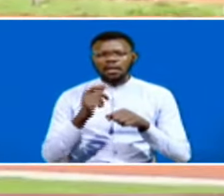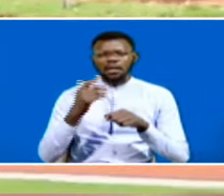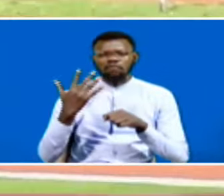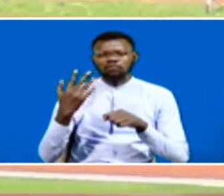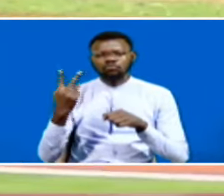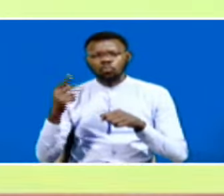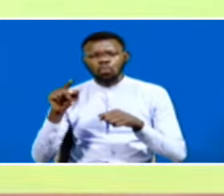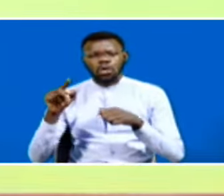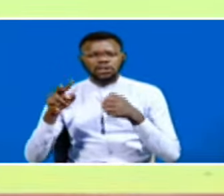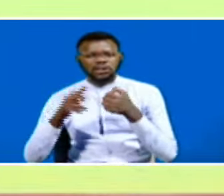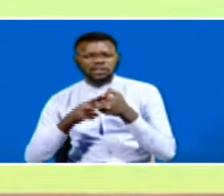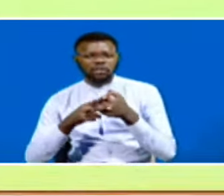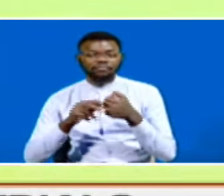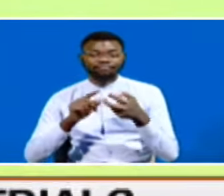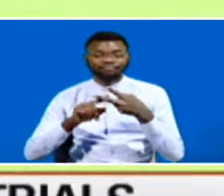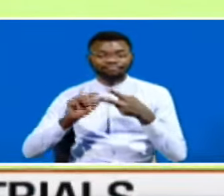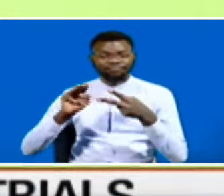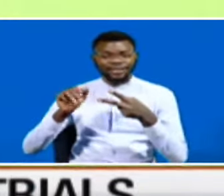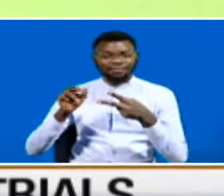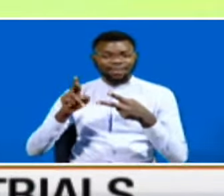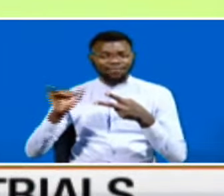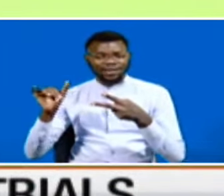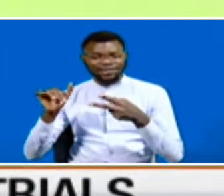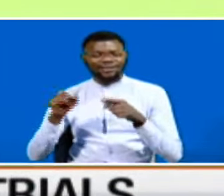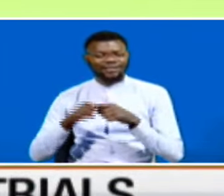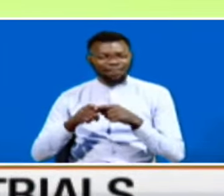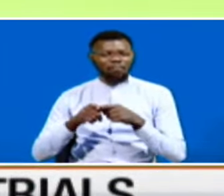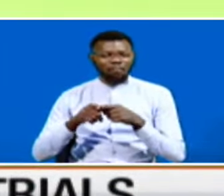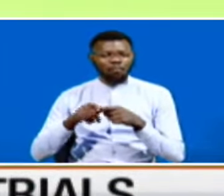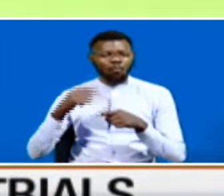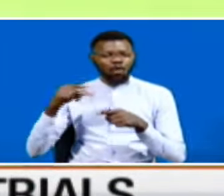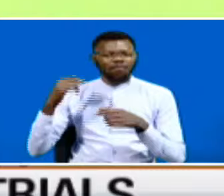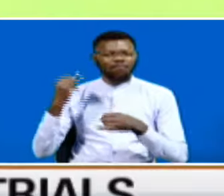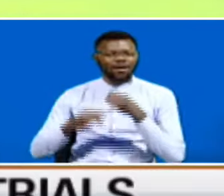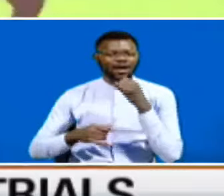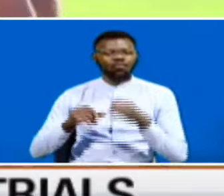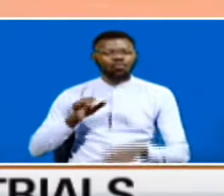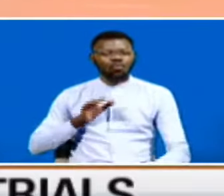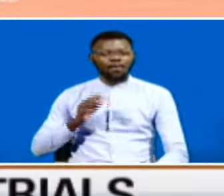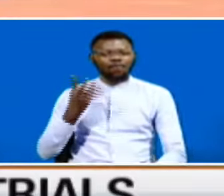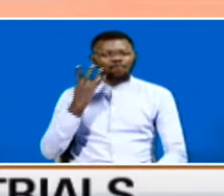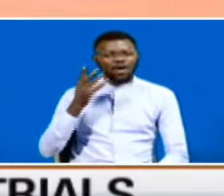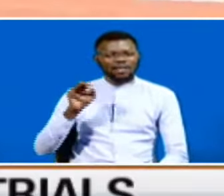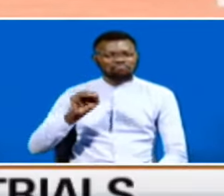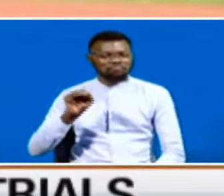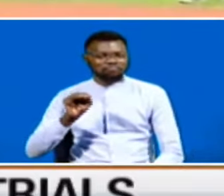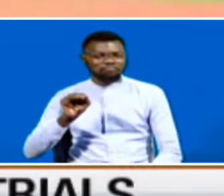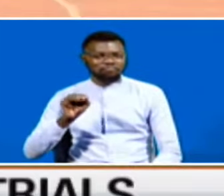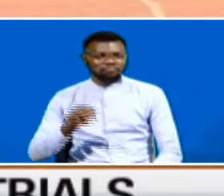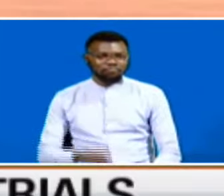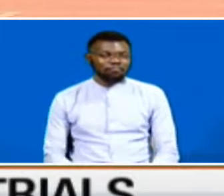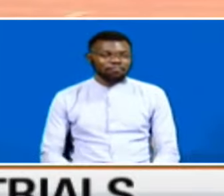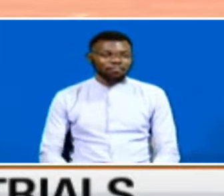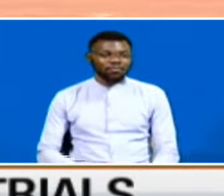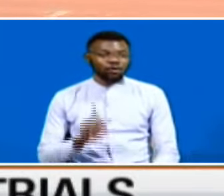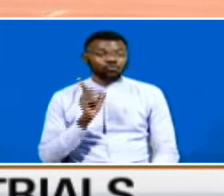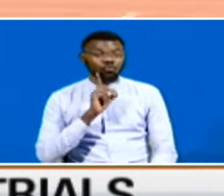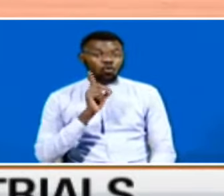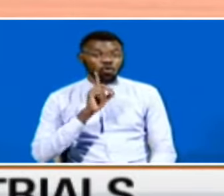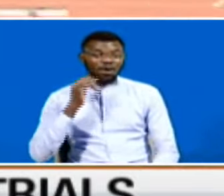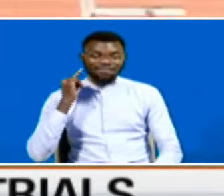seconds. Mary Murrah has qualified for the finals of the women's 400 meters. The two trials continue tomorrow.